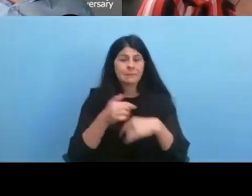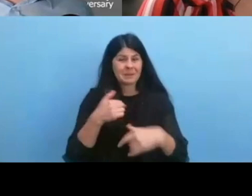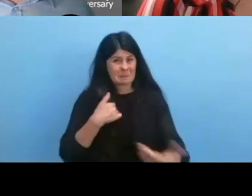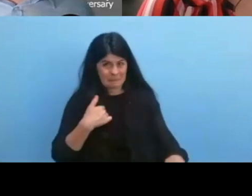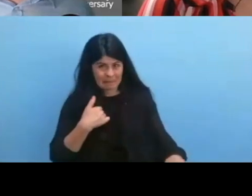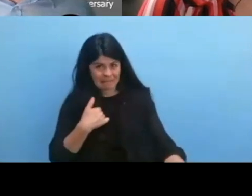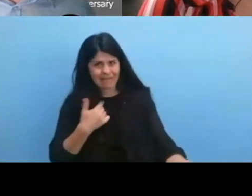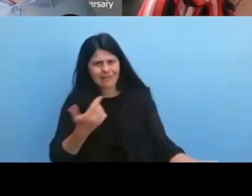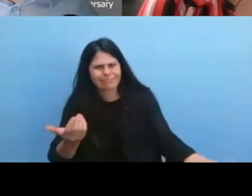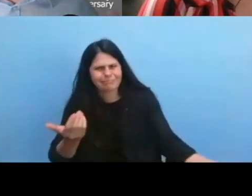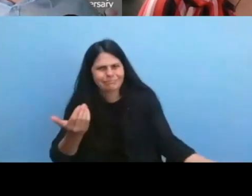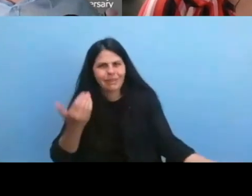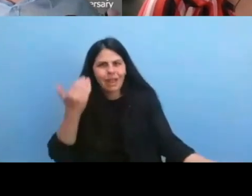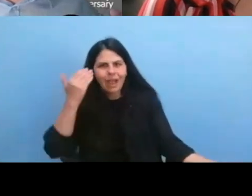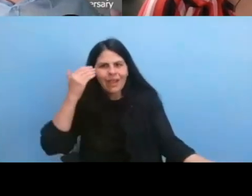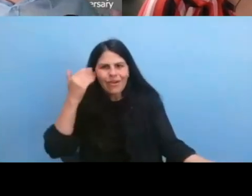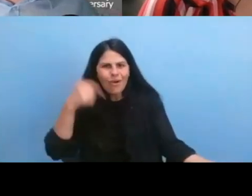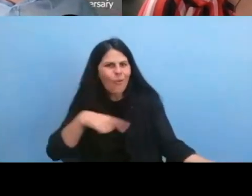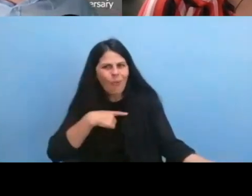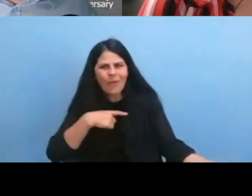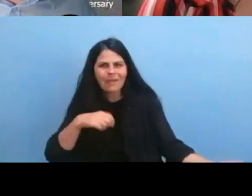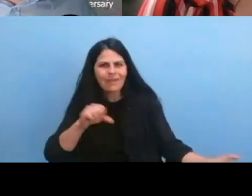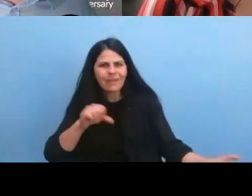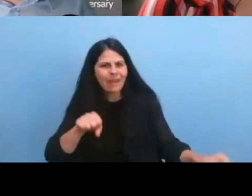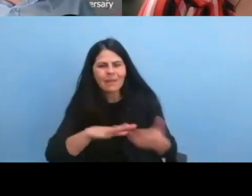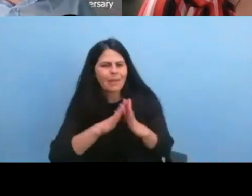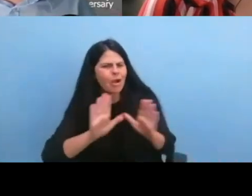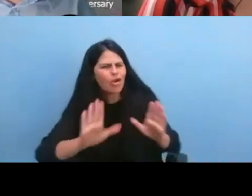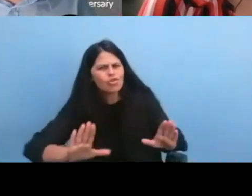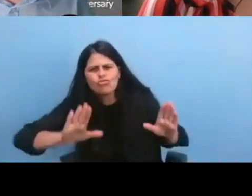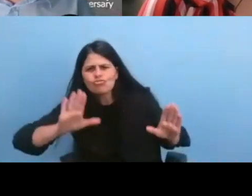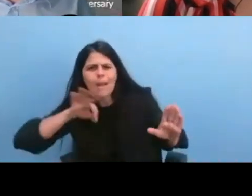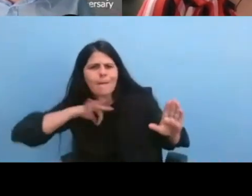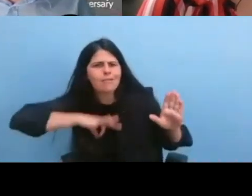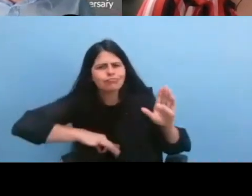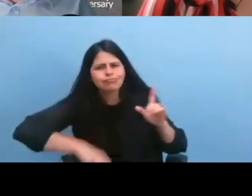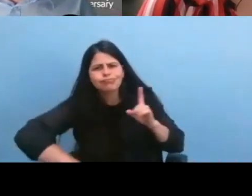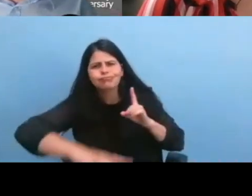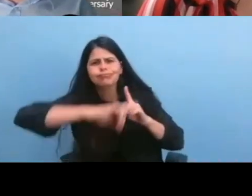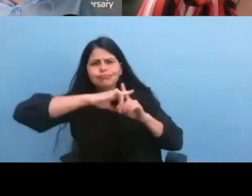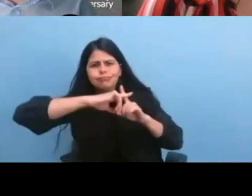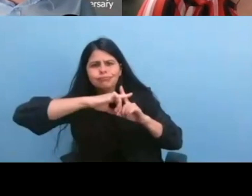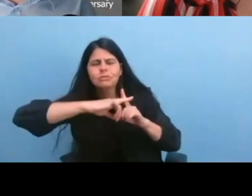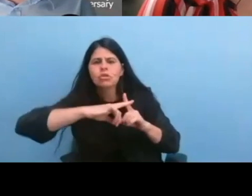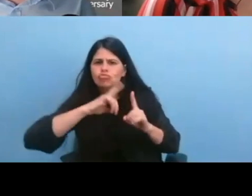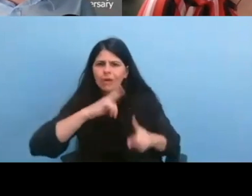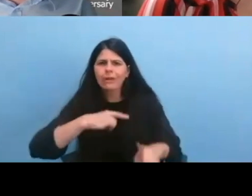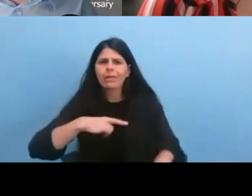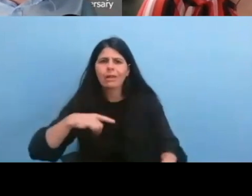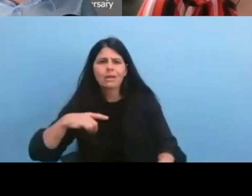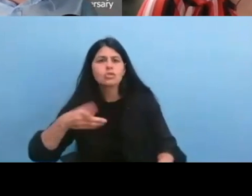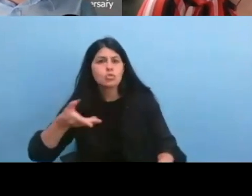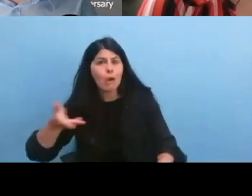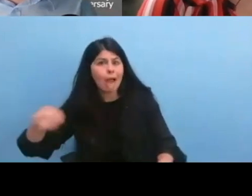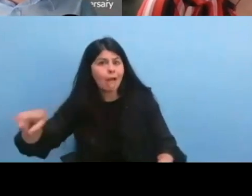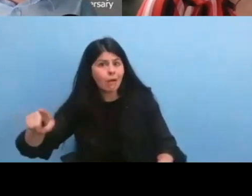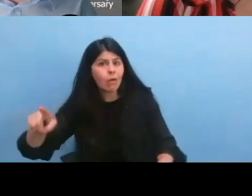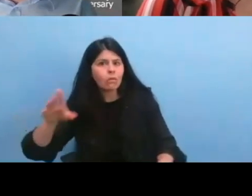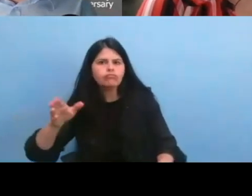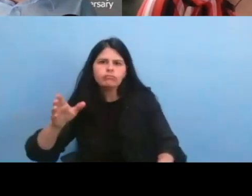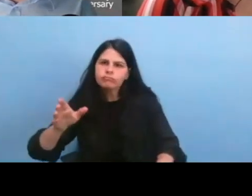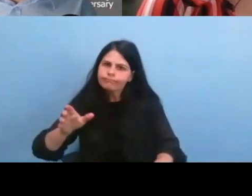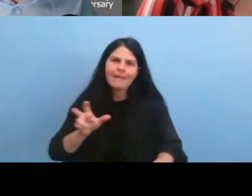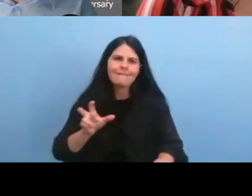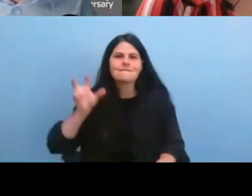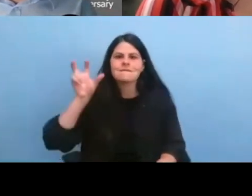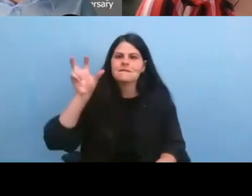you know, we can be a great asset and it's an investment. And I think really reframing that as an